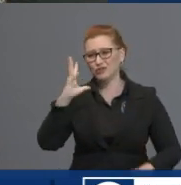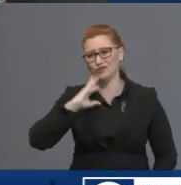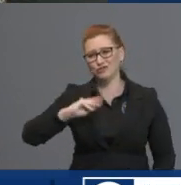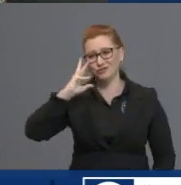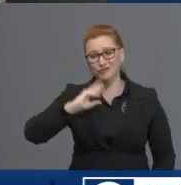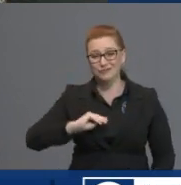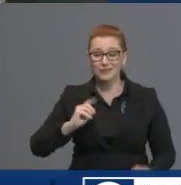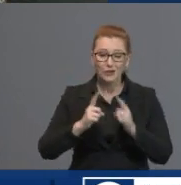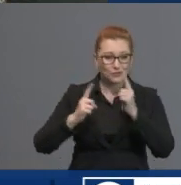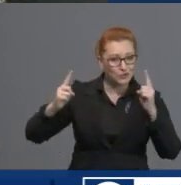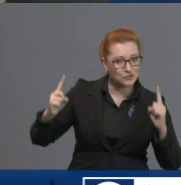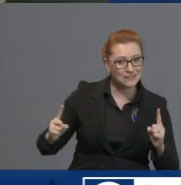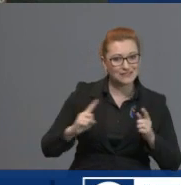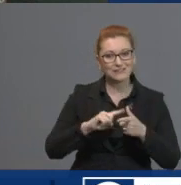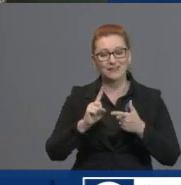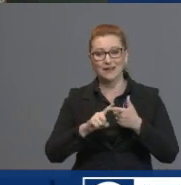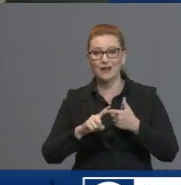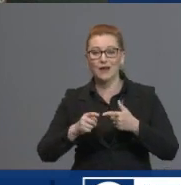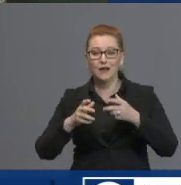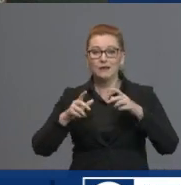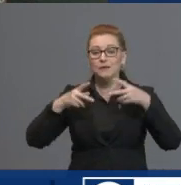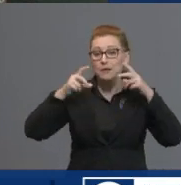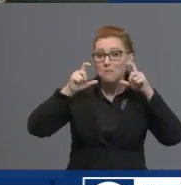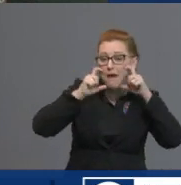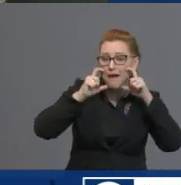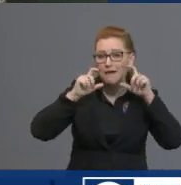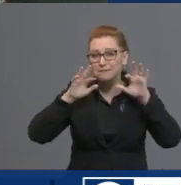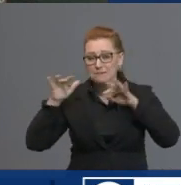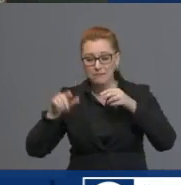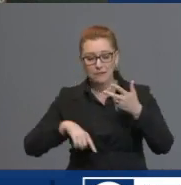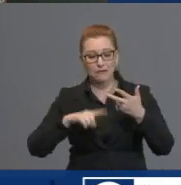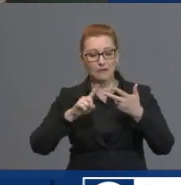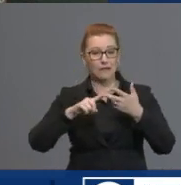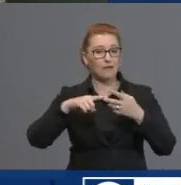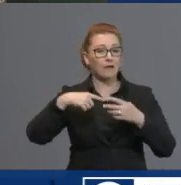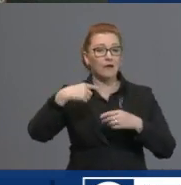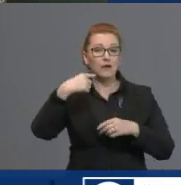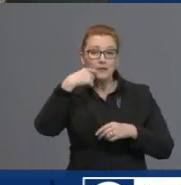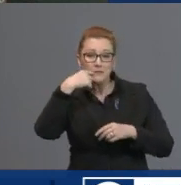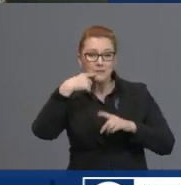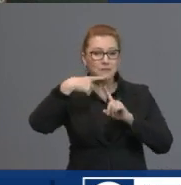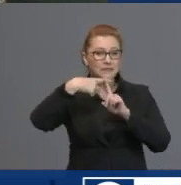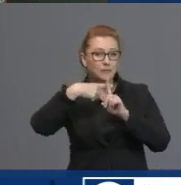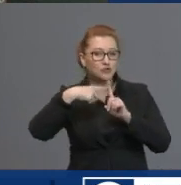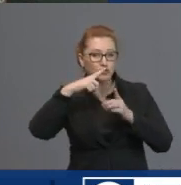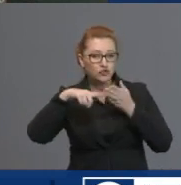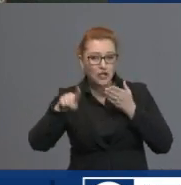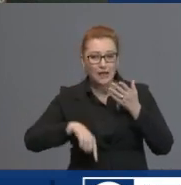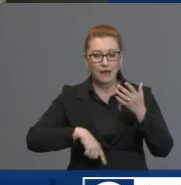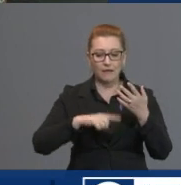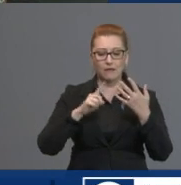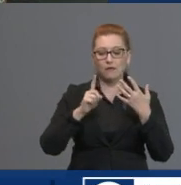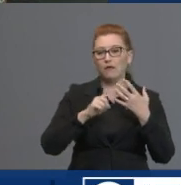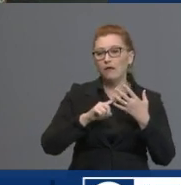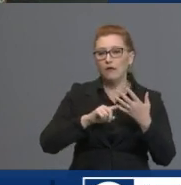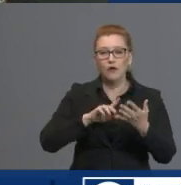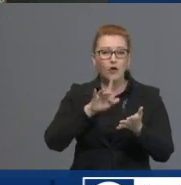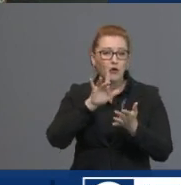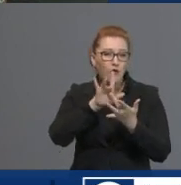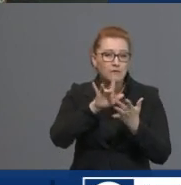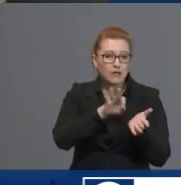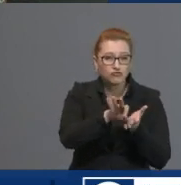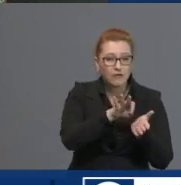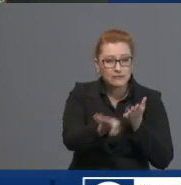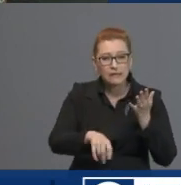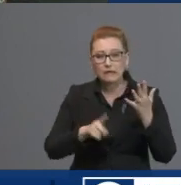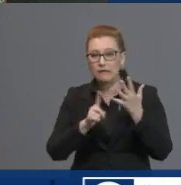Social distancing, protective equipment, temperature checks where necessary, contact tracing, sanitation. Most